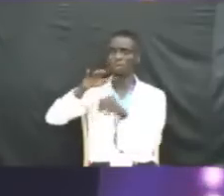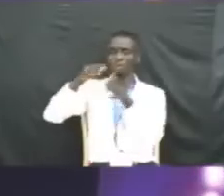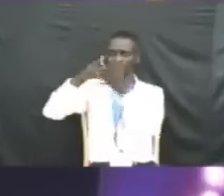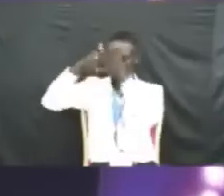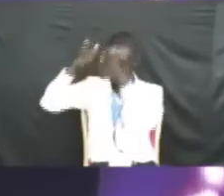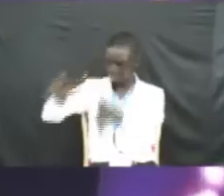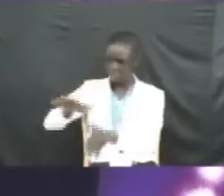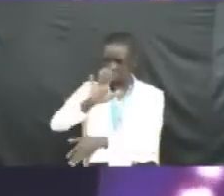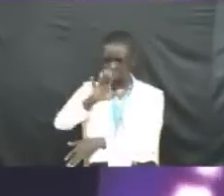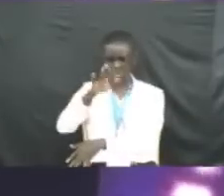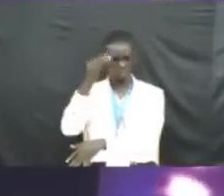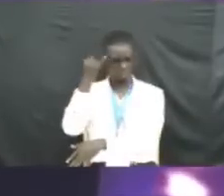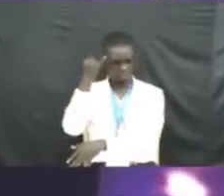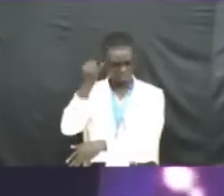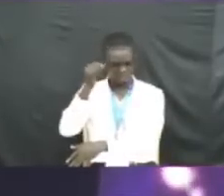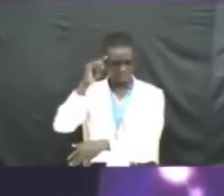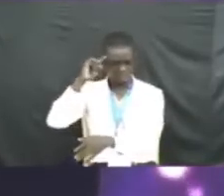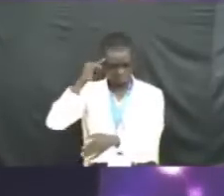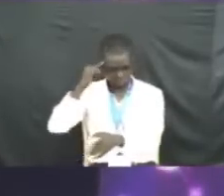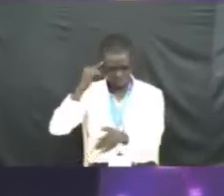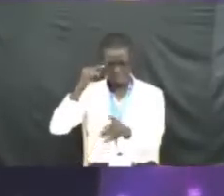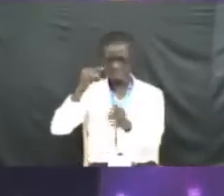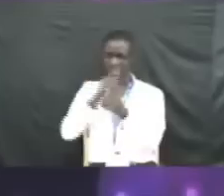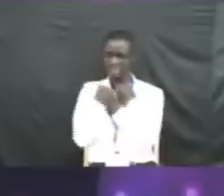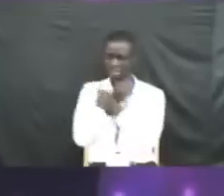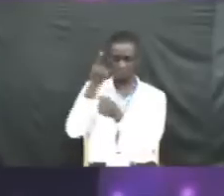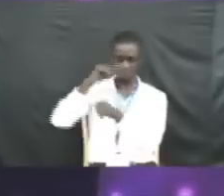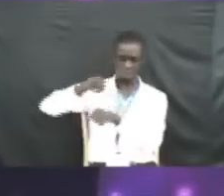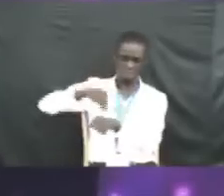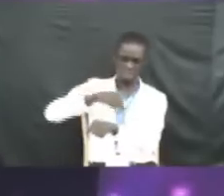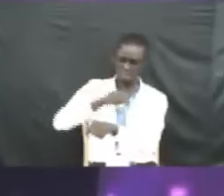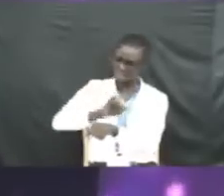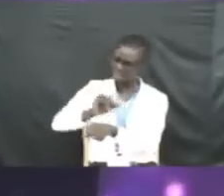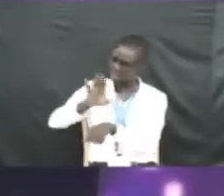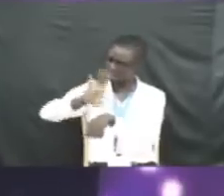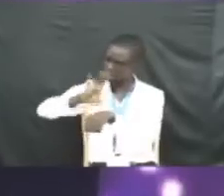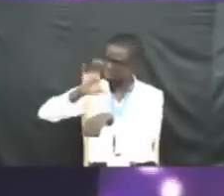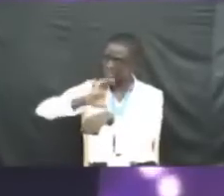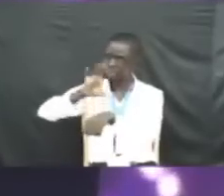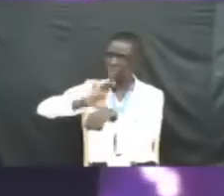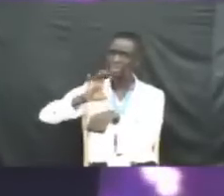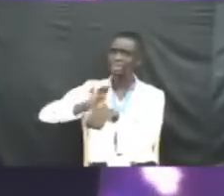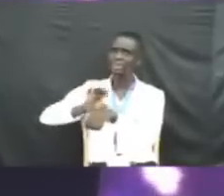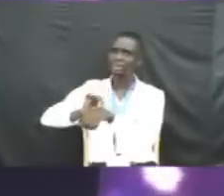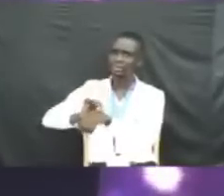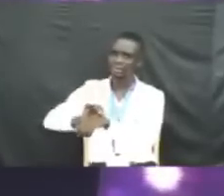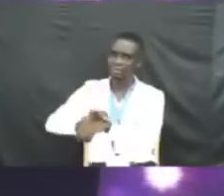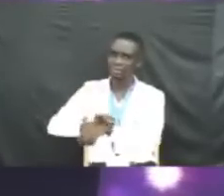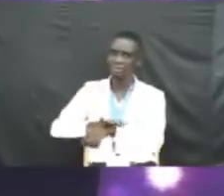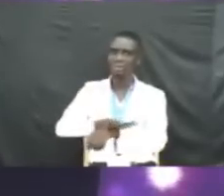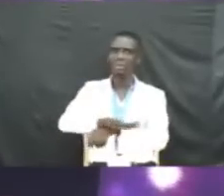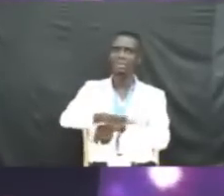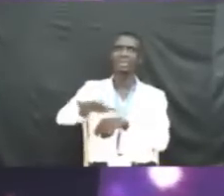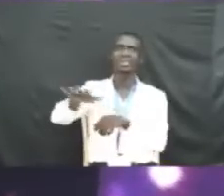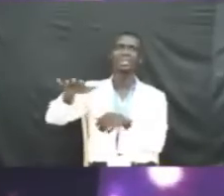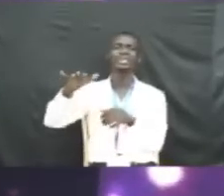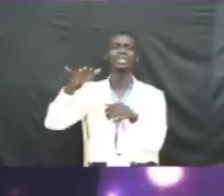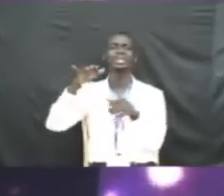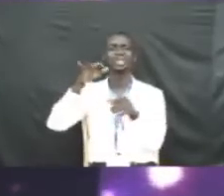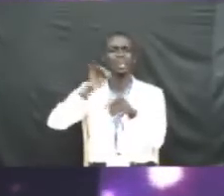Your concern and love for the nation as a church is infectious and has indeed